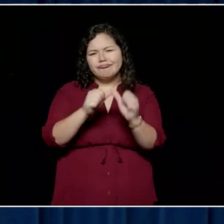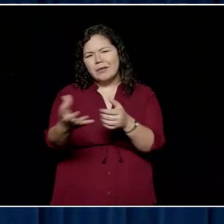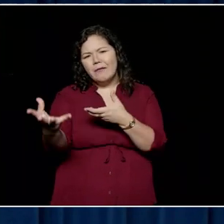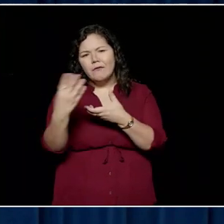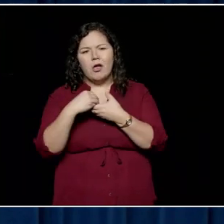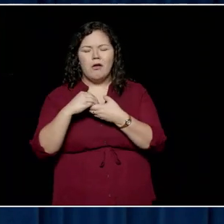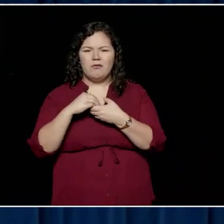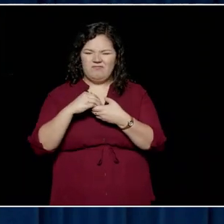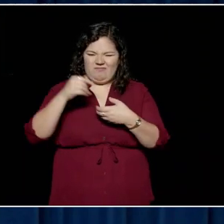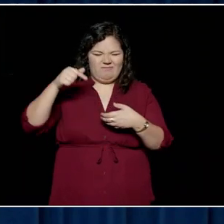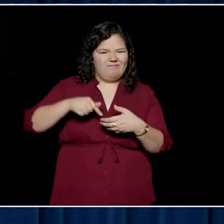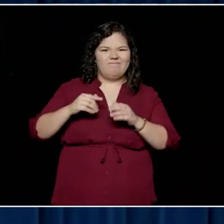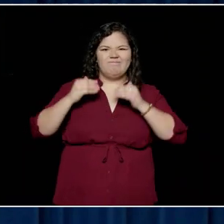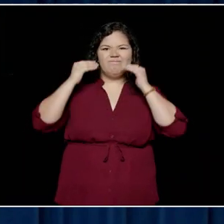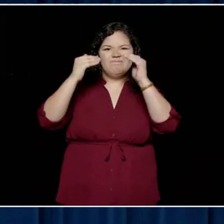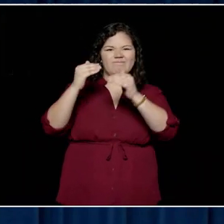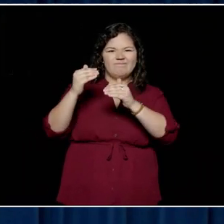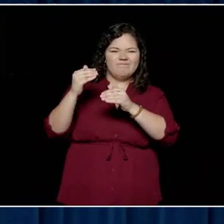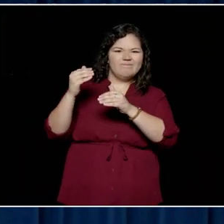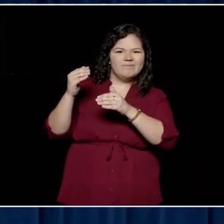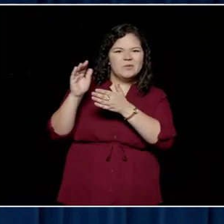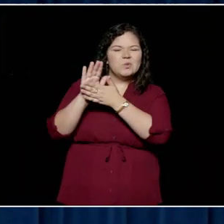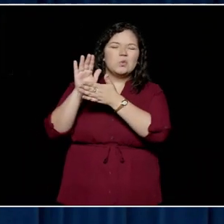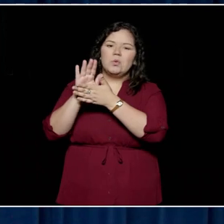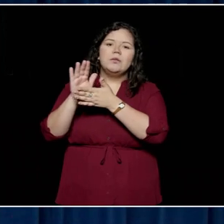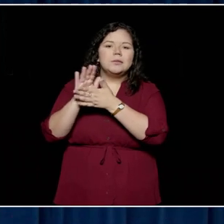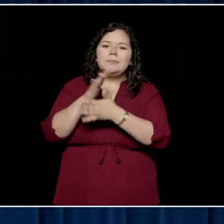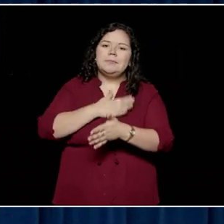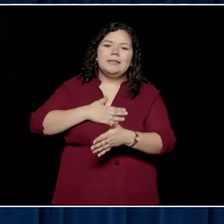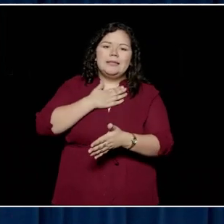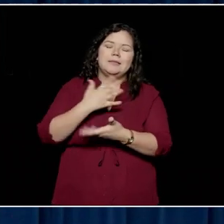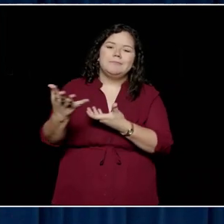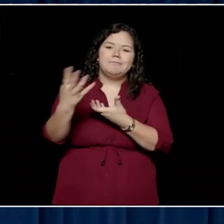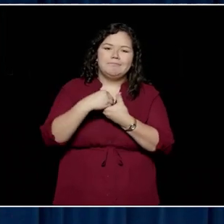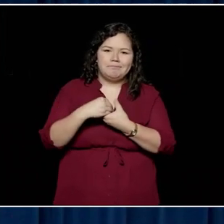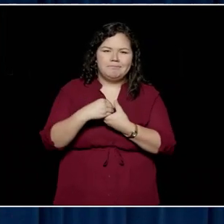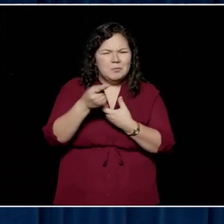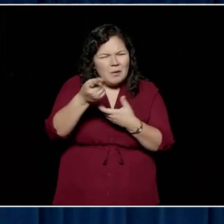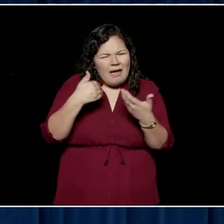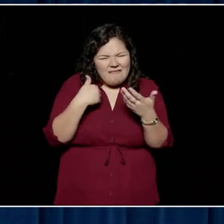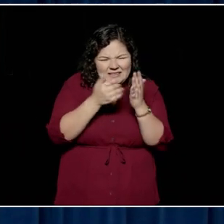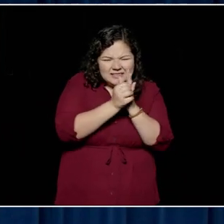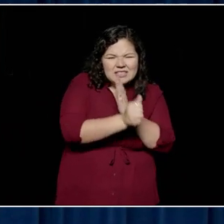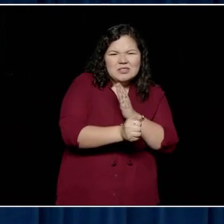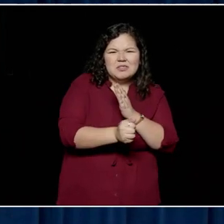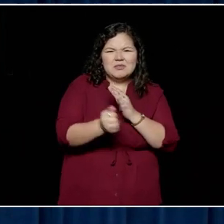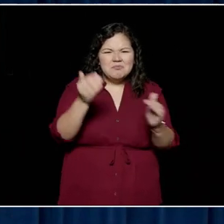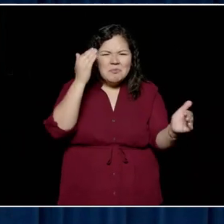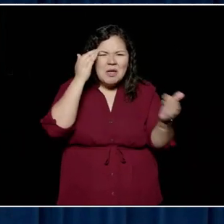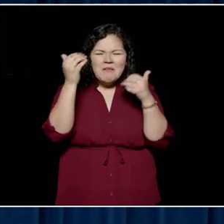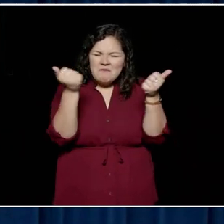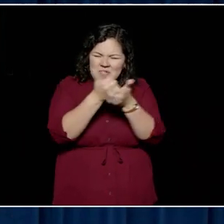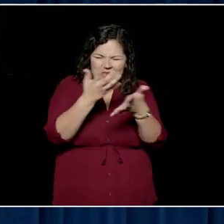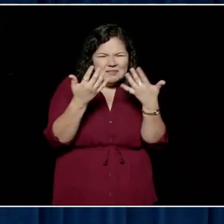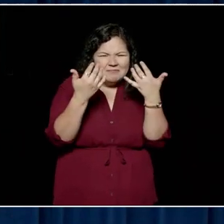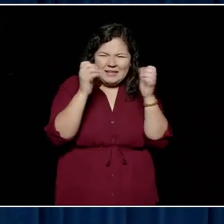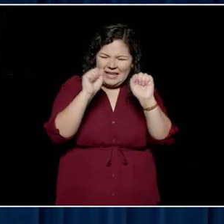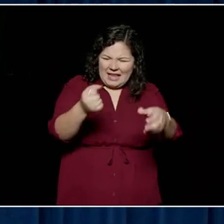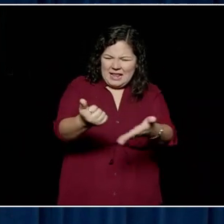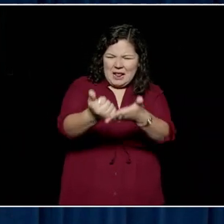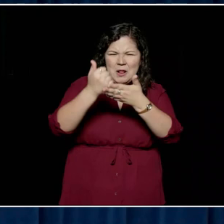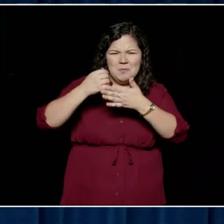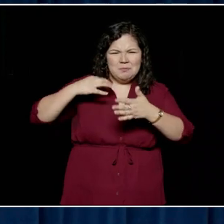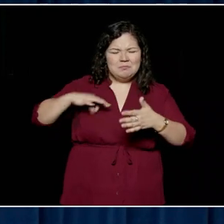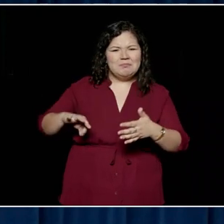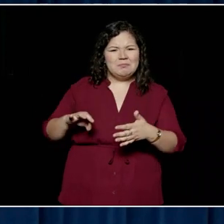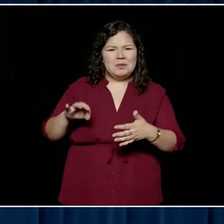be a part of the future of this great institution. You have much to offer UBC, as